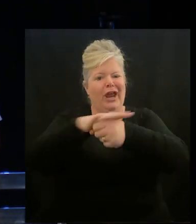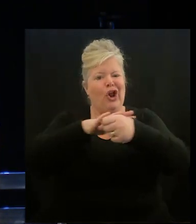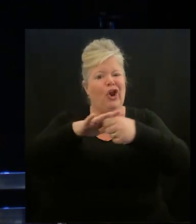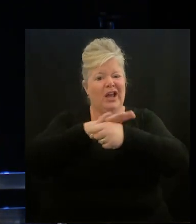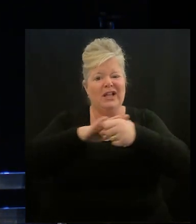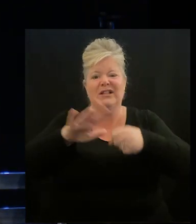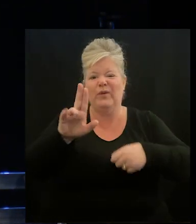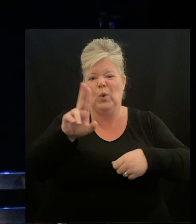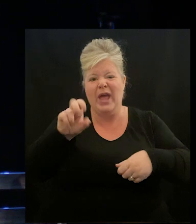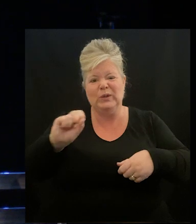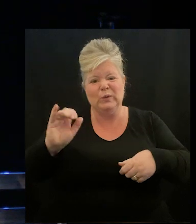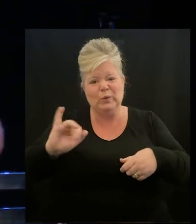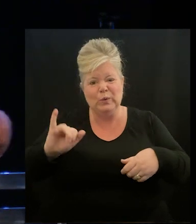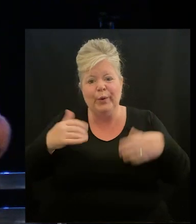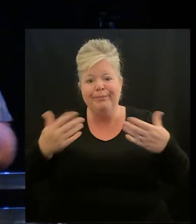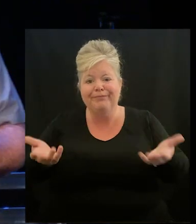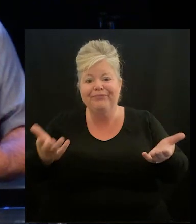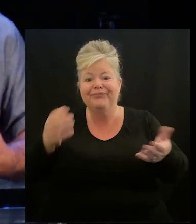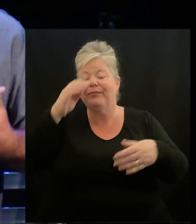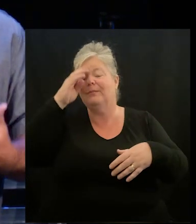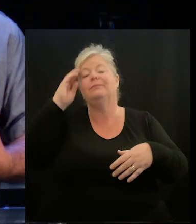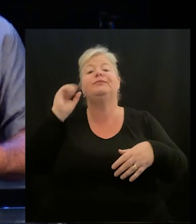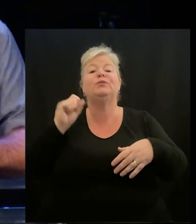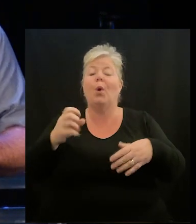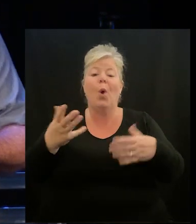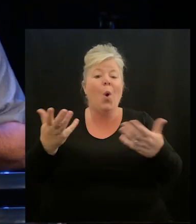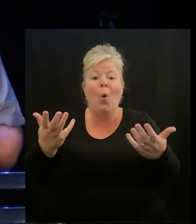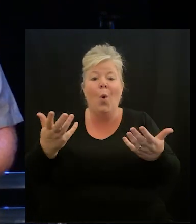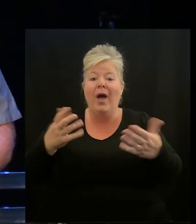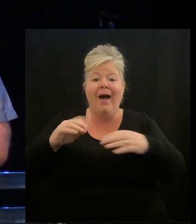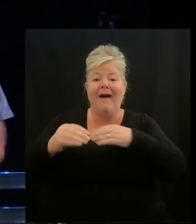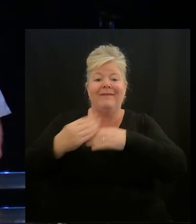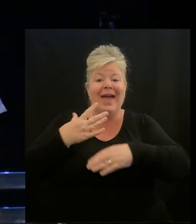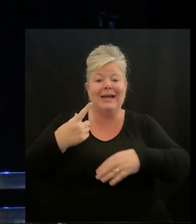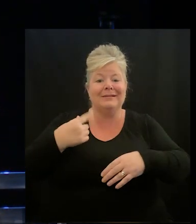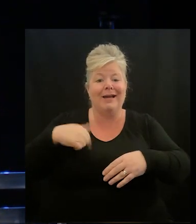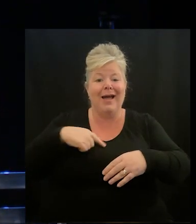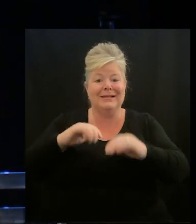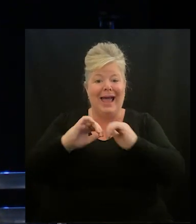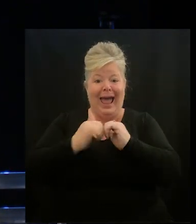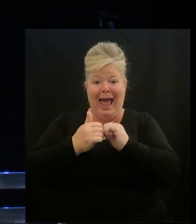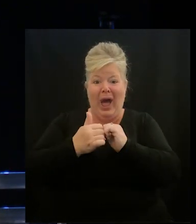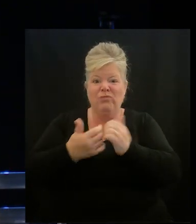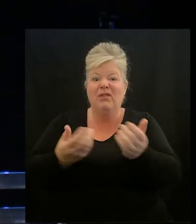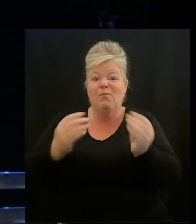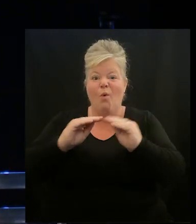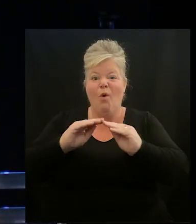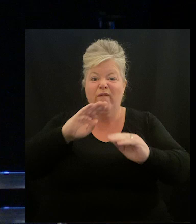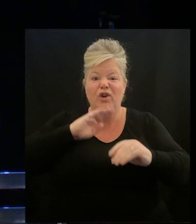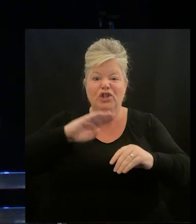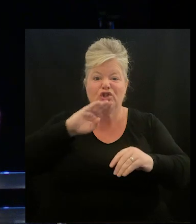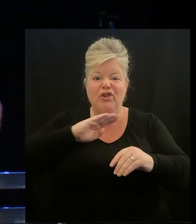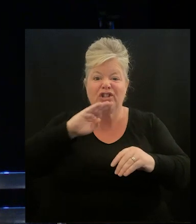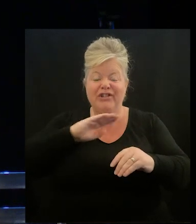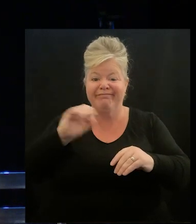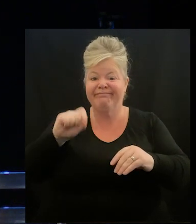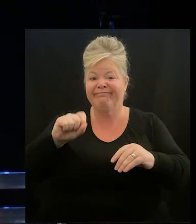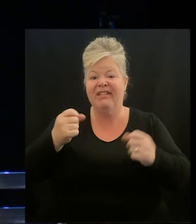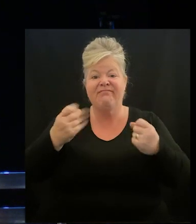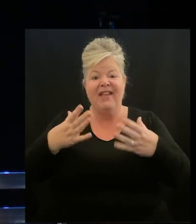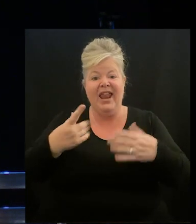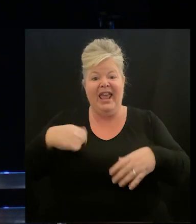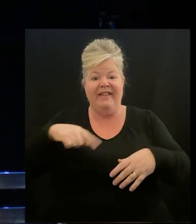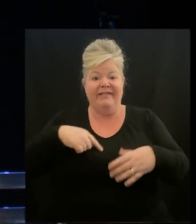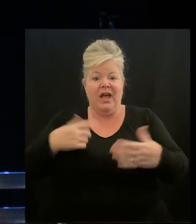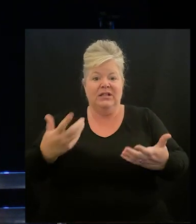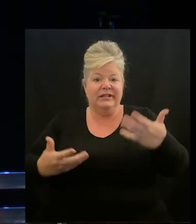the country as well. And what this has done, it's brought about a fresh wave of frustration for so many